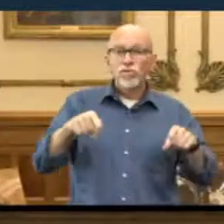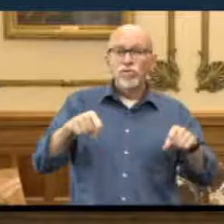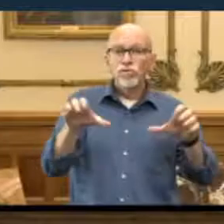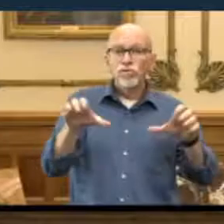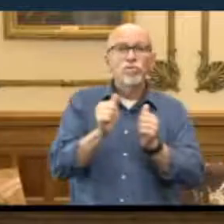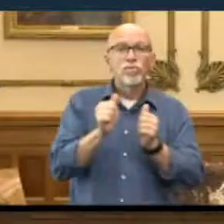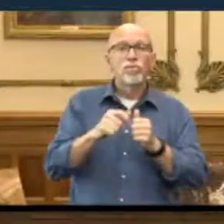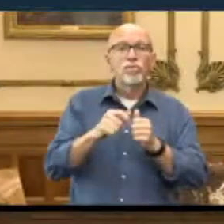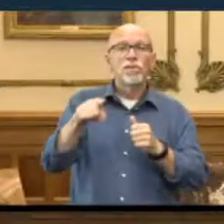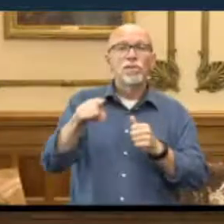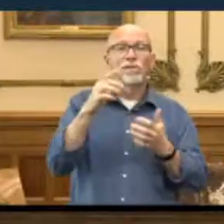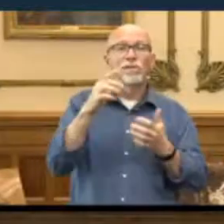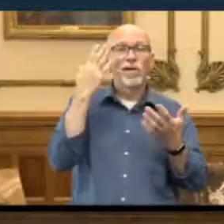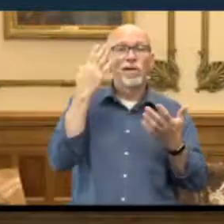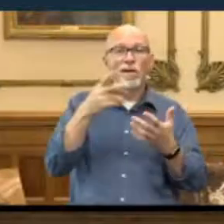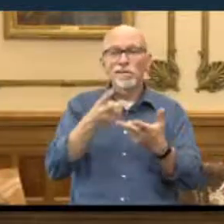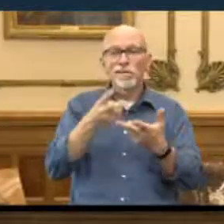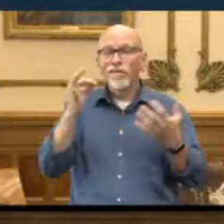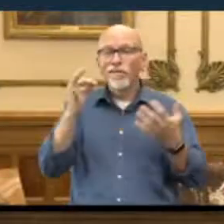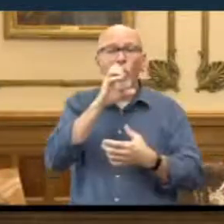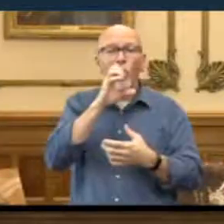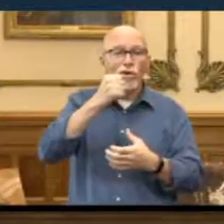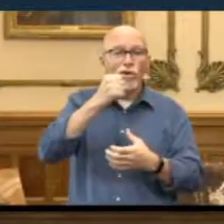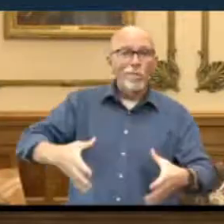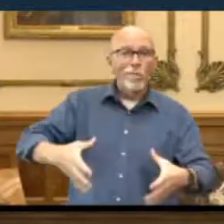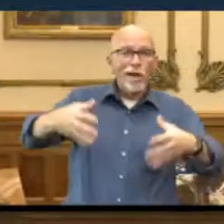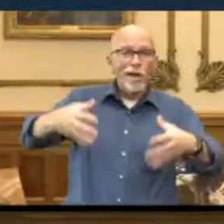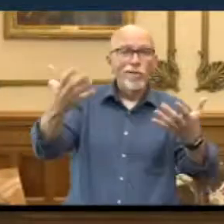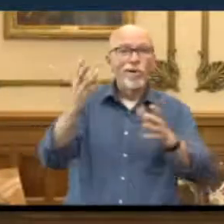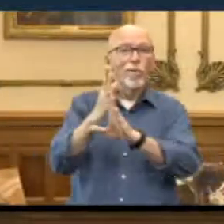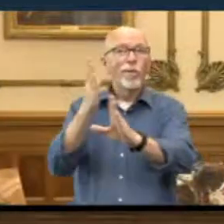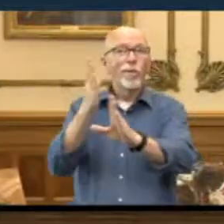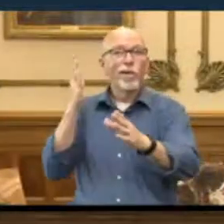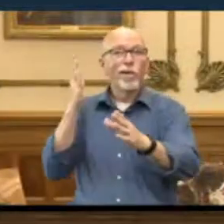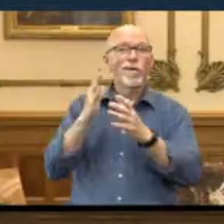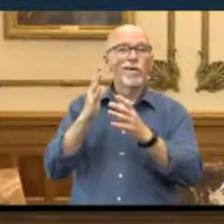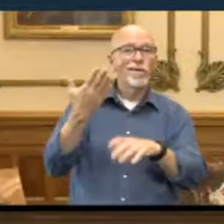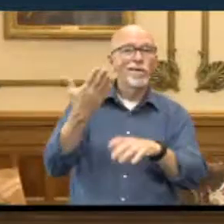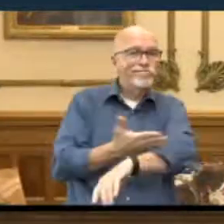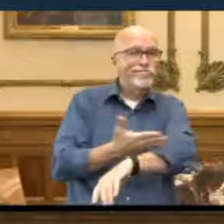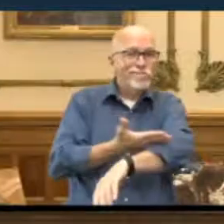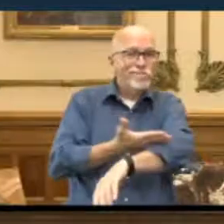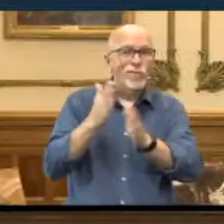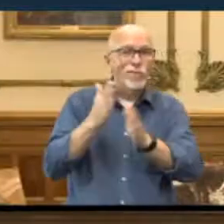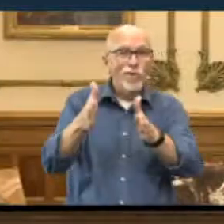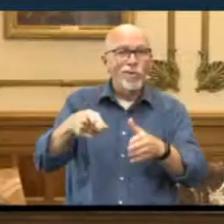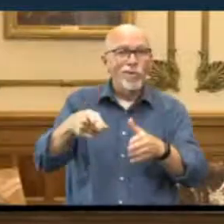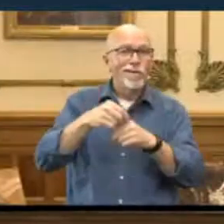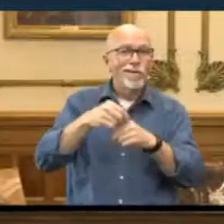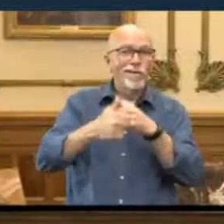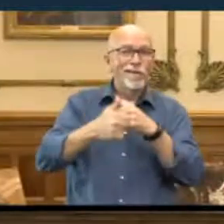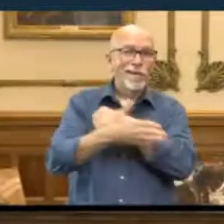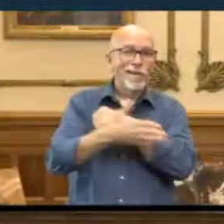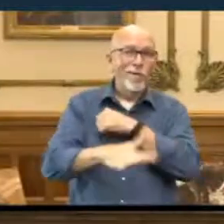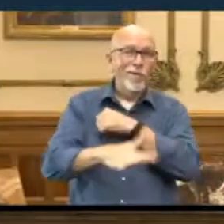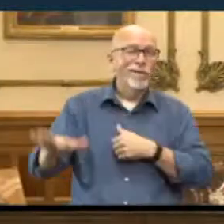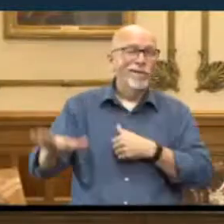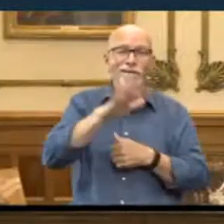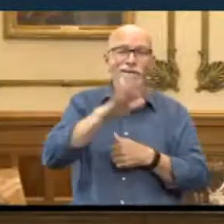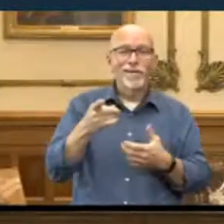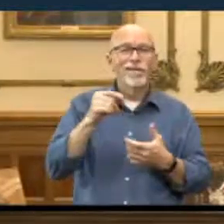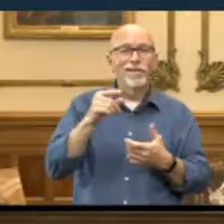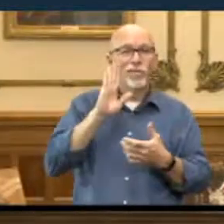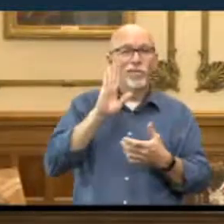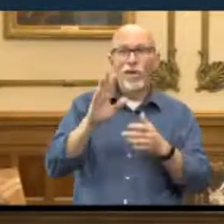orange barrels and barrier walls scattered around 92 counties around the state of Indiana. And as you mentioned, the weather's going to be